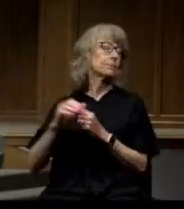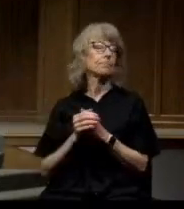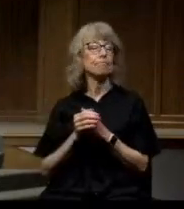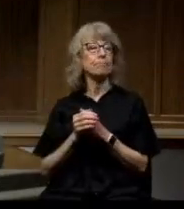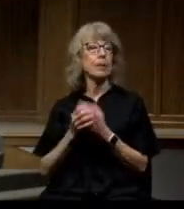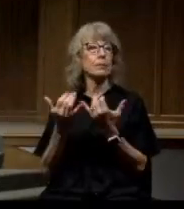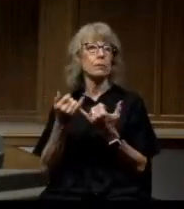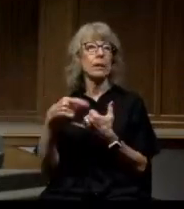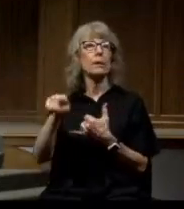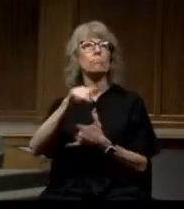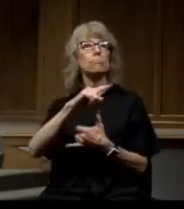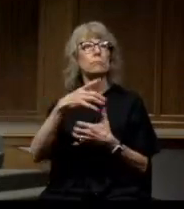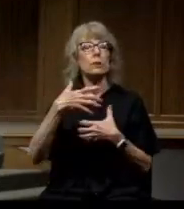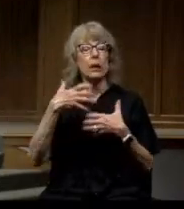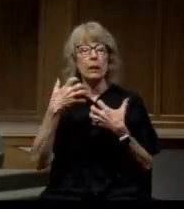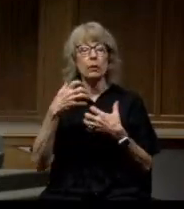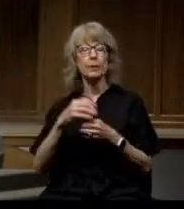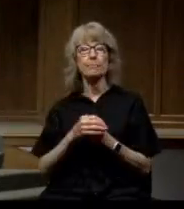you're angry.